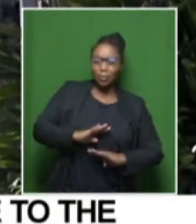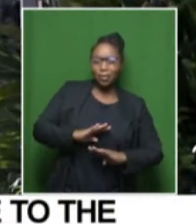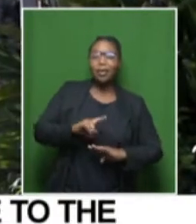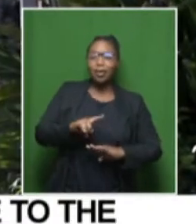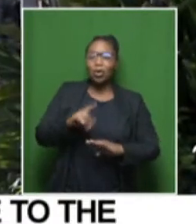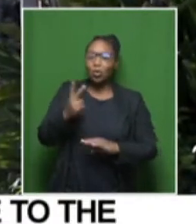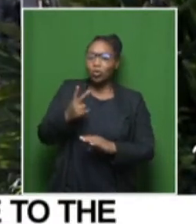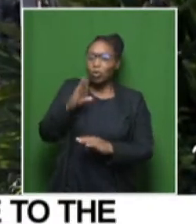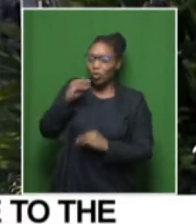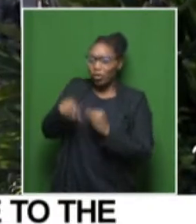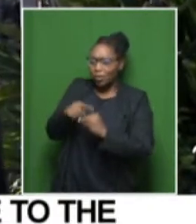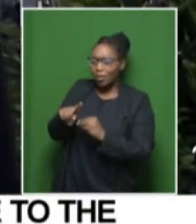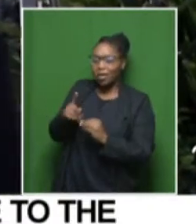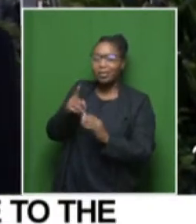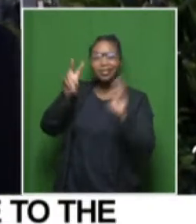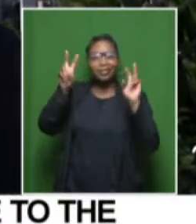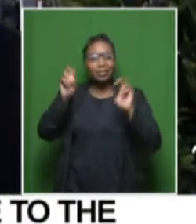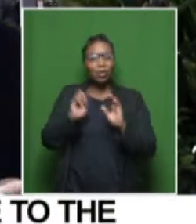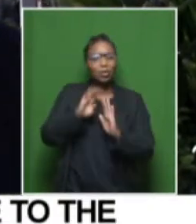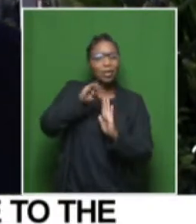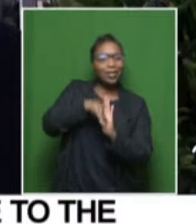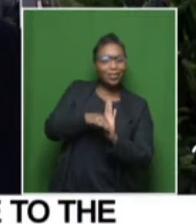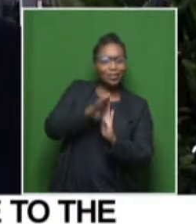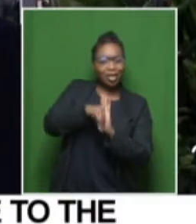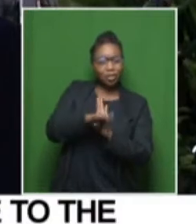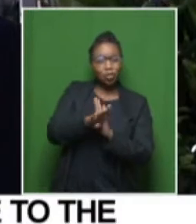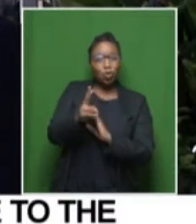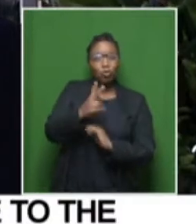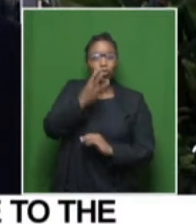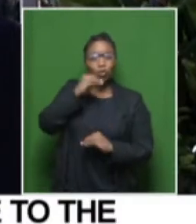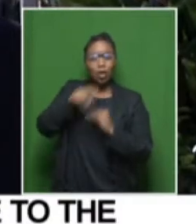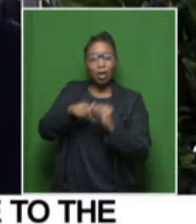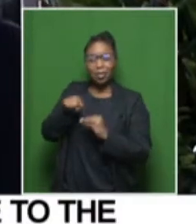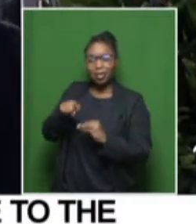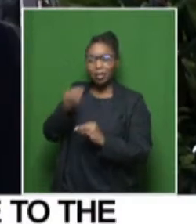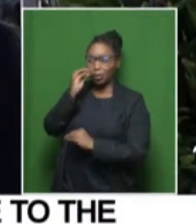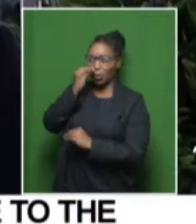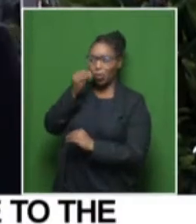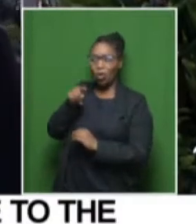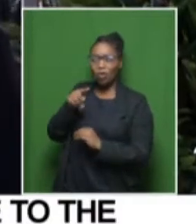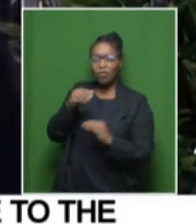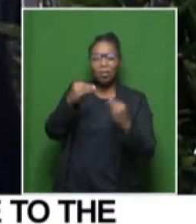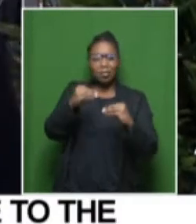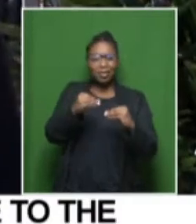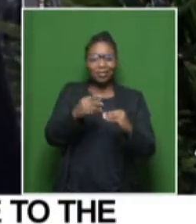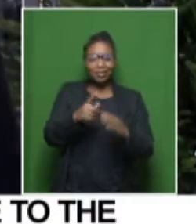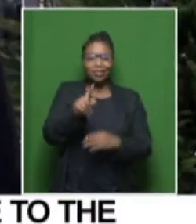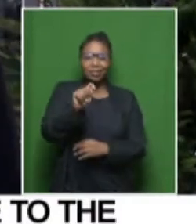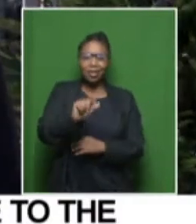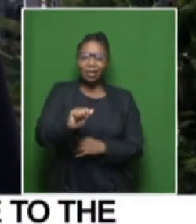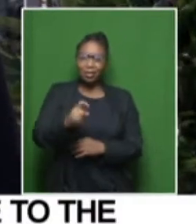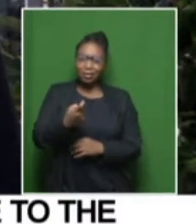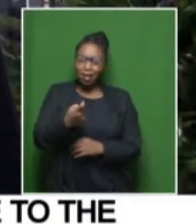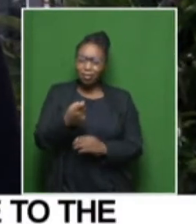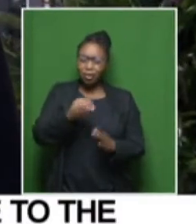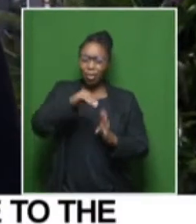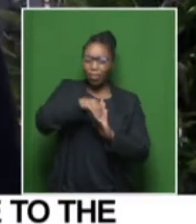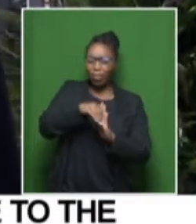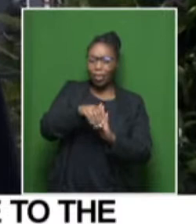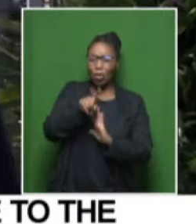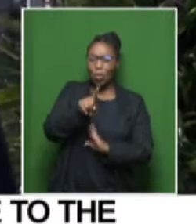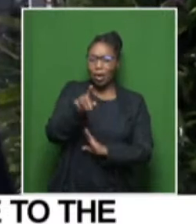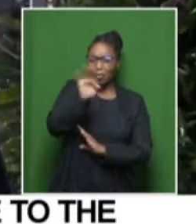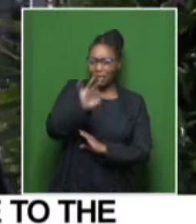in line with inflation. And on top of that, there's this news of the corporate tax as well. That has come down by 1 percentage point.